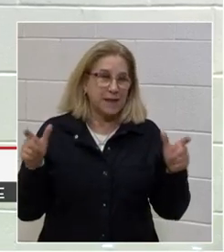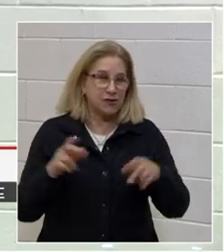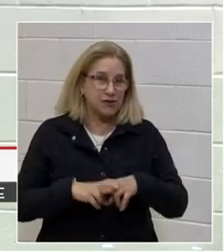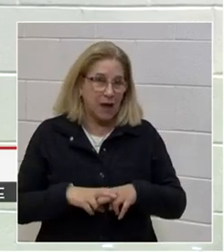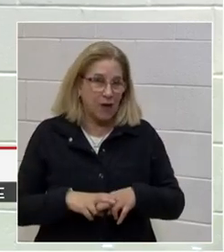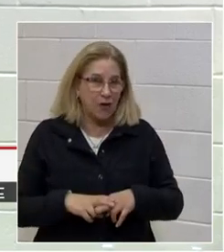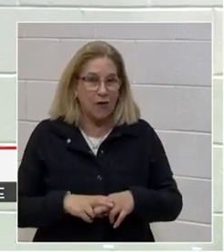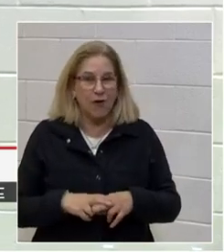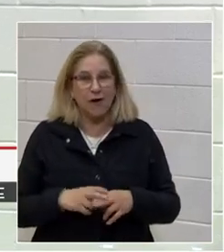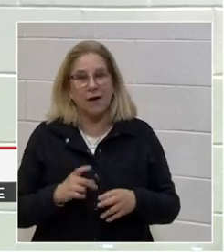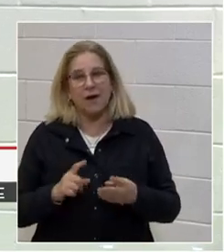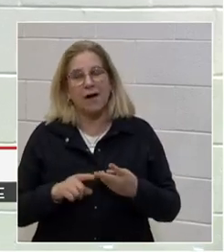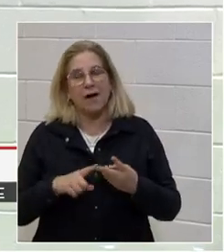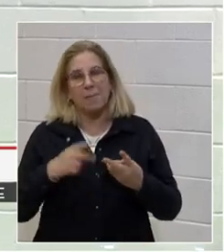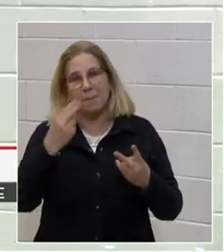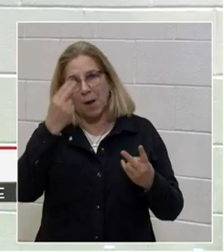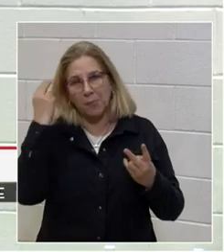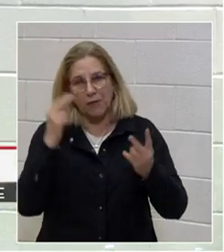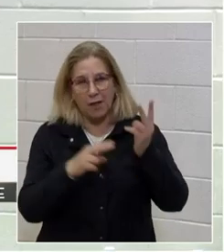Bridge, and others.